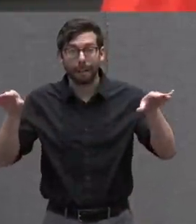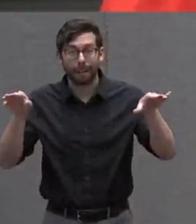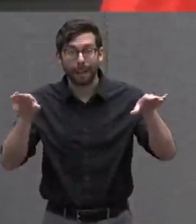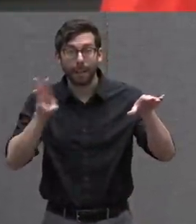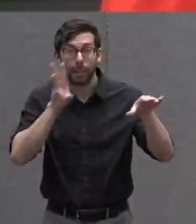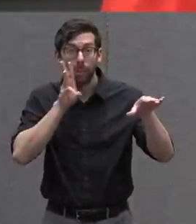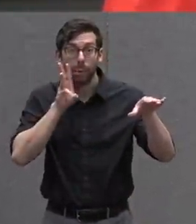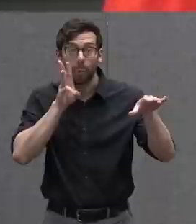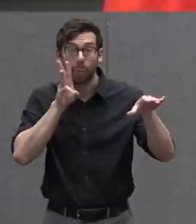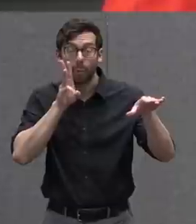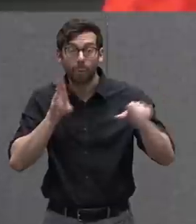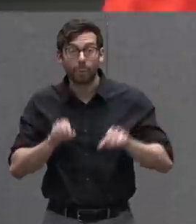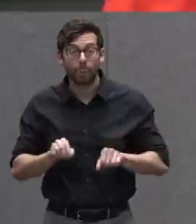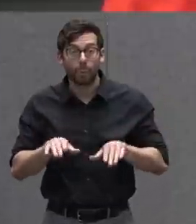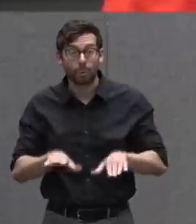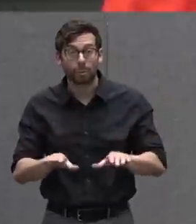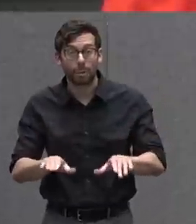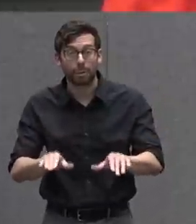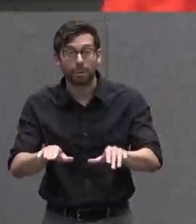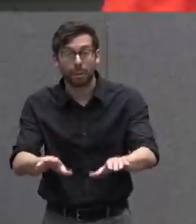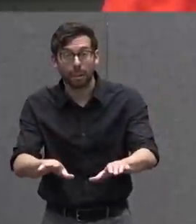into the stars.